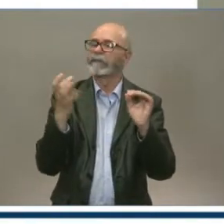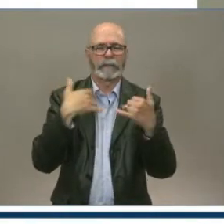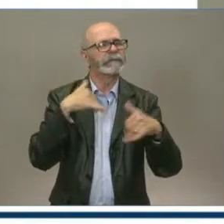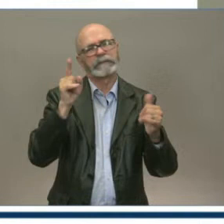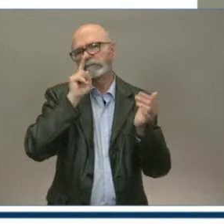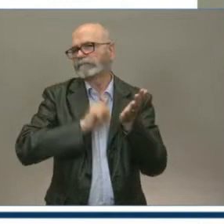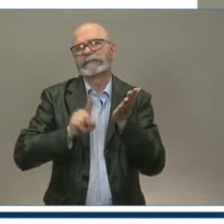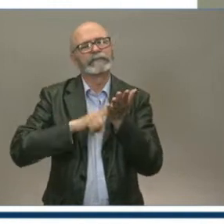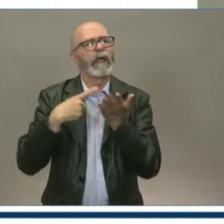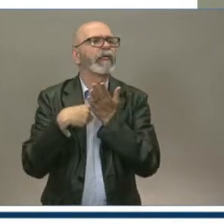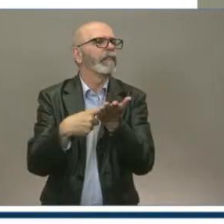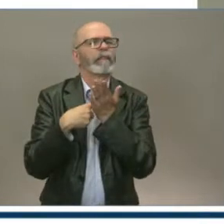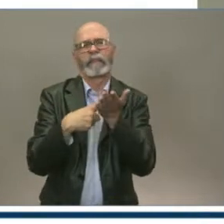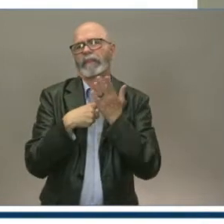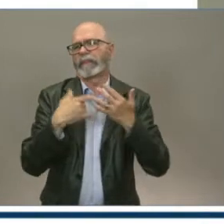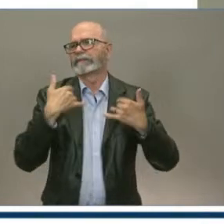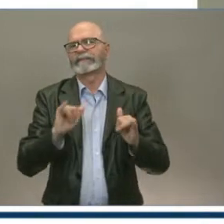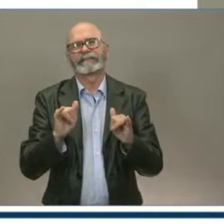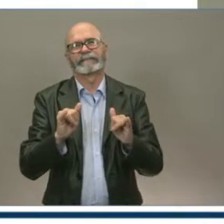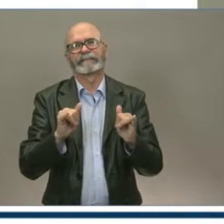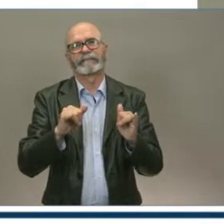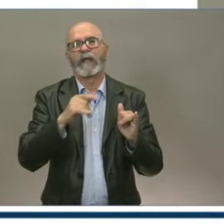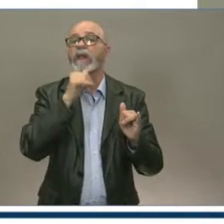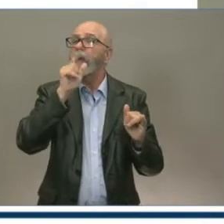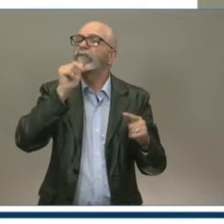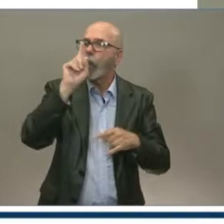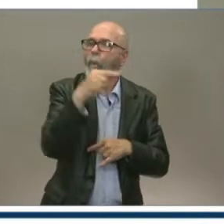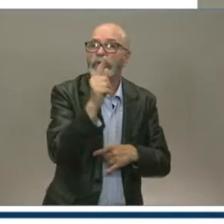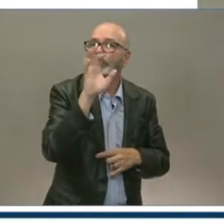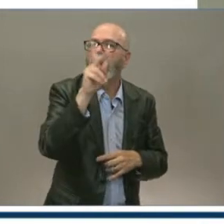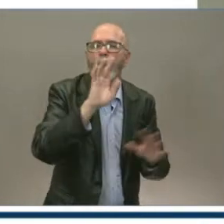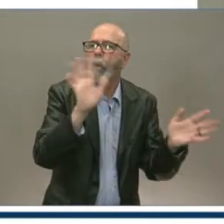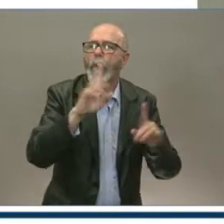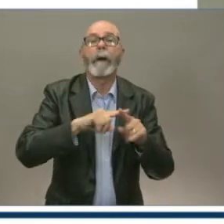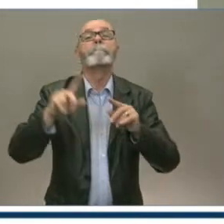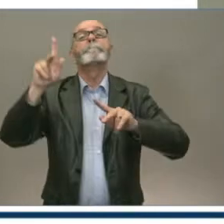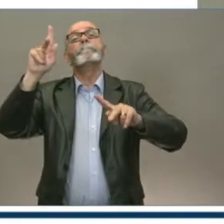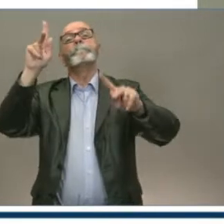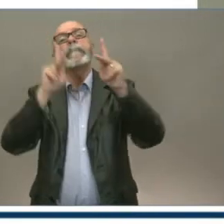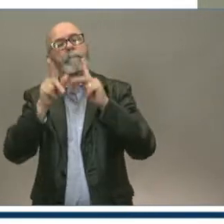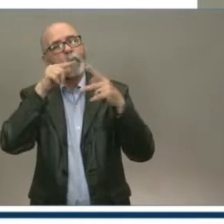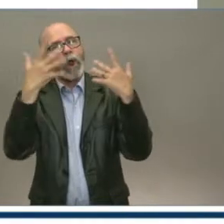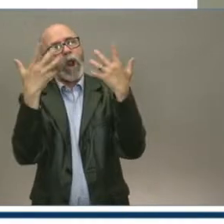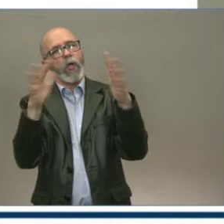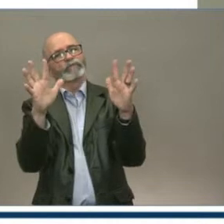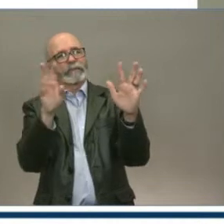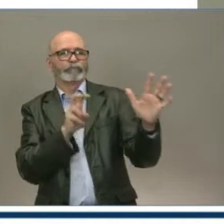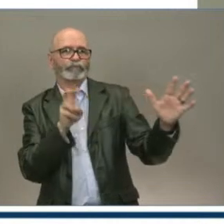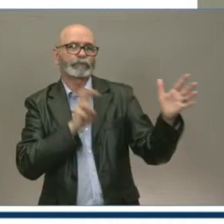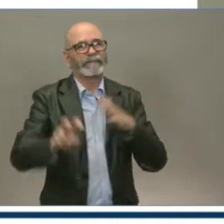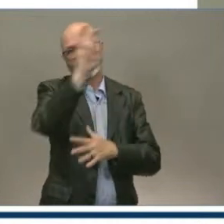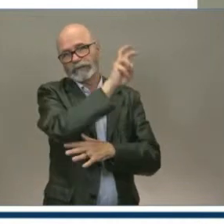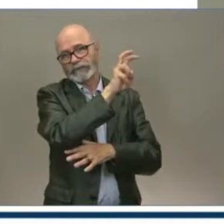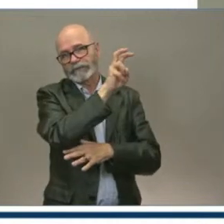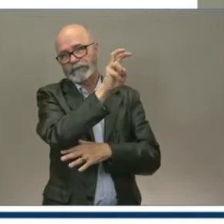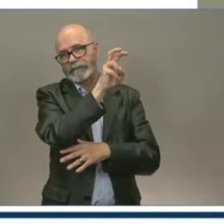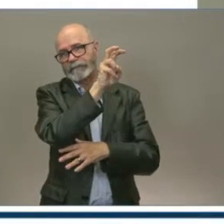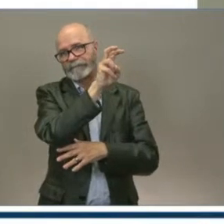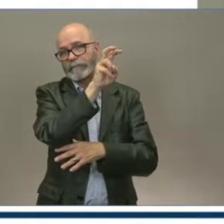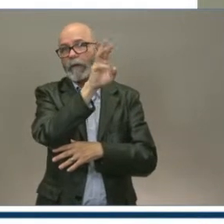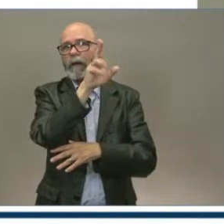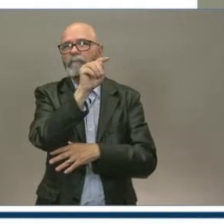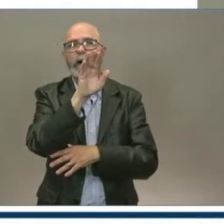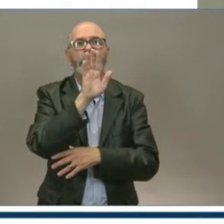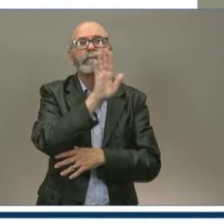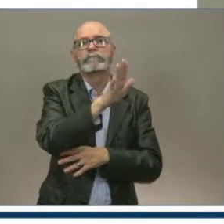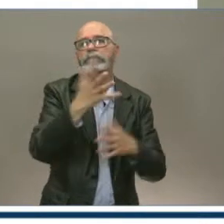to long distance truckers, it's general groups of people, or travelers or otherwise. Do you have different types of public health